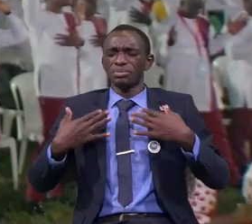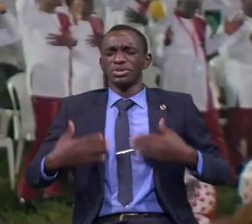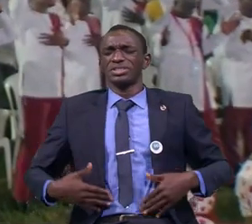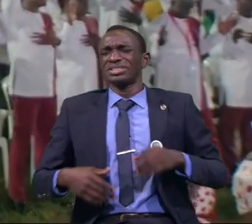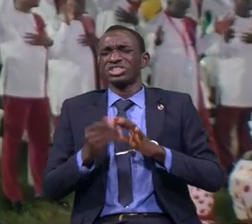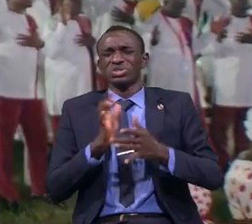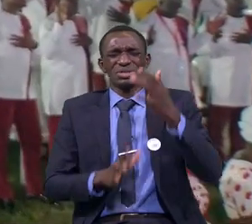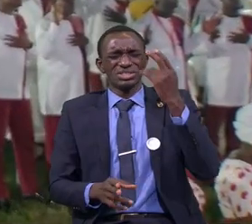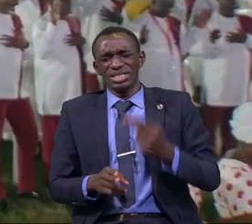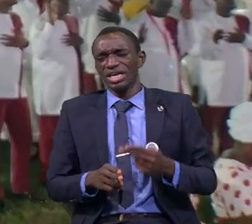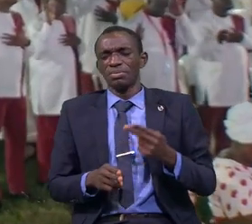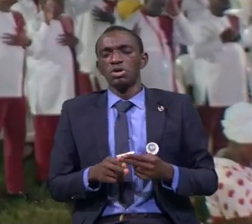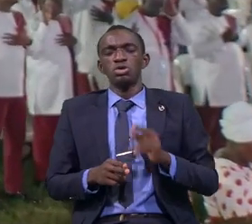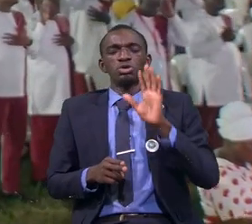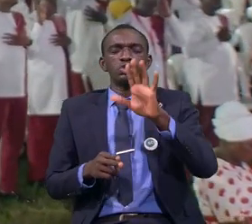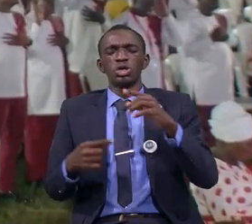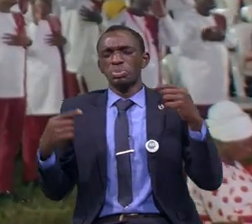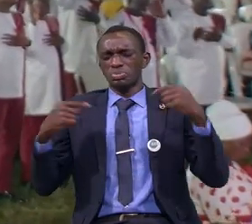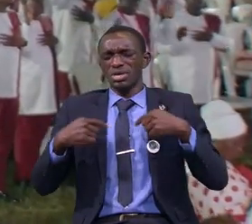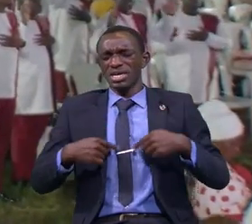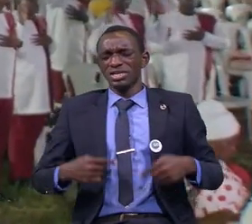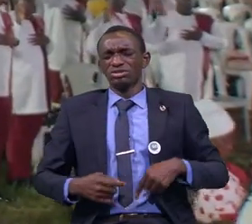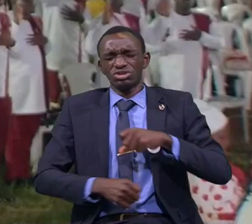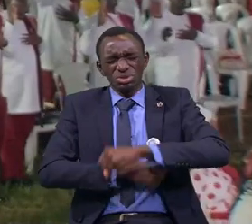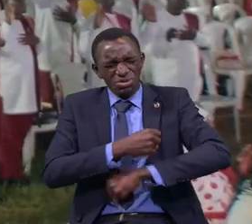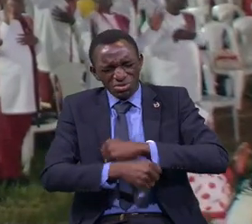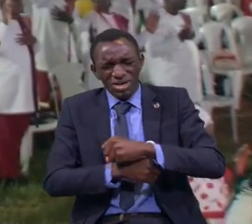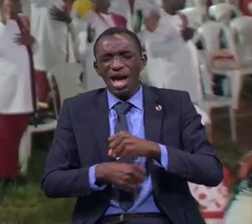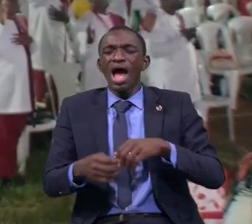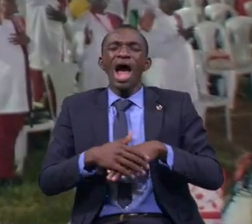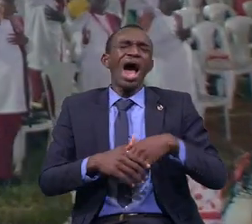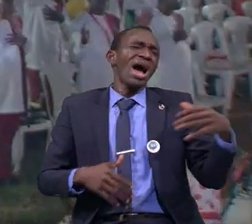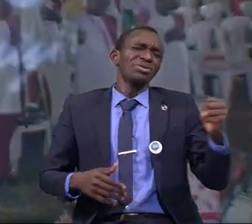Your pain and suffering come out of your body.